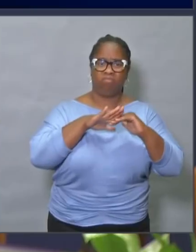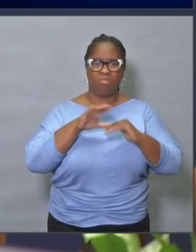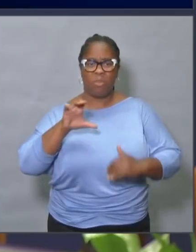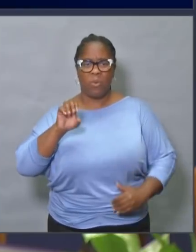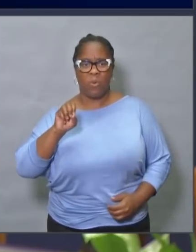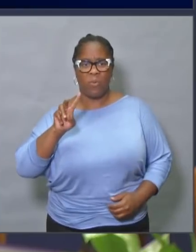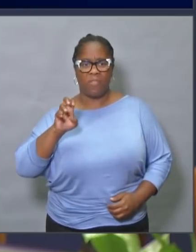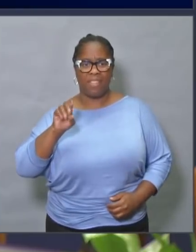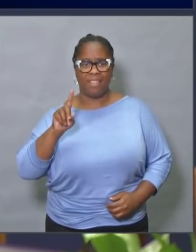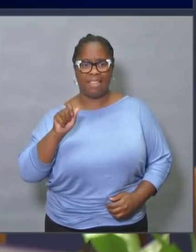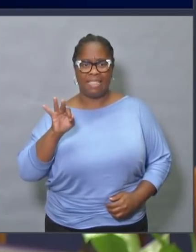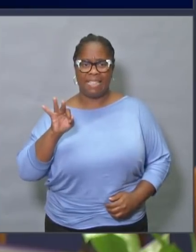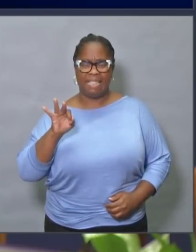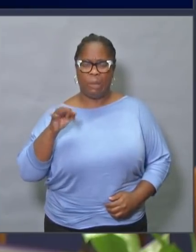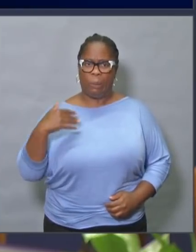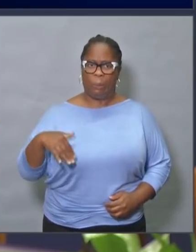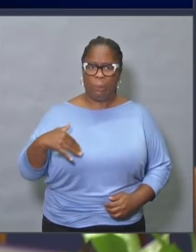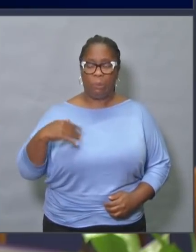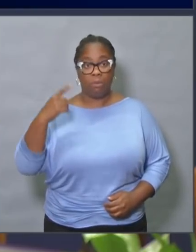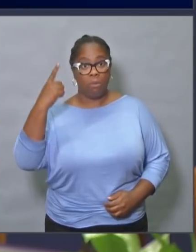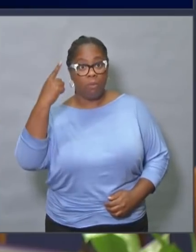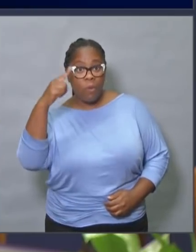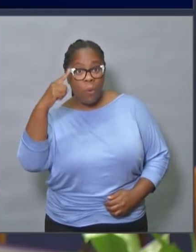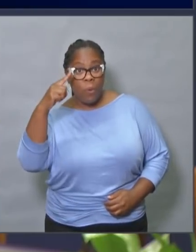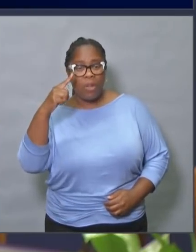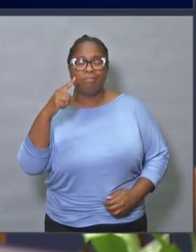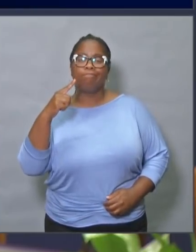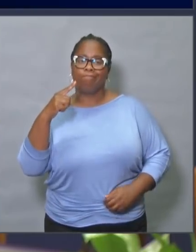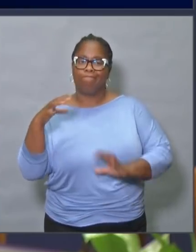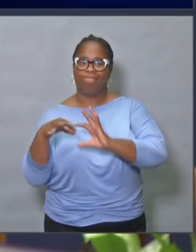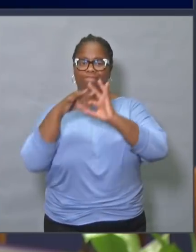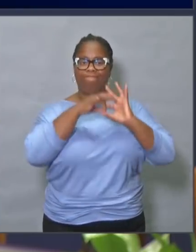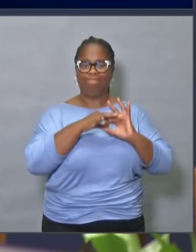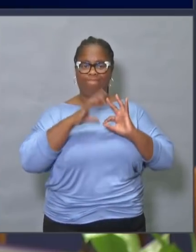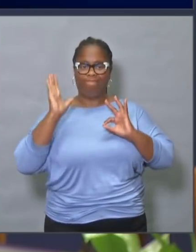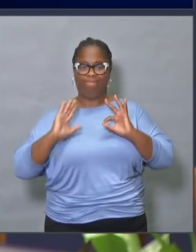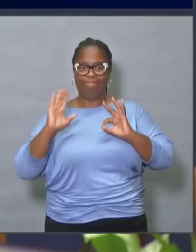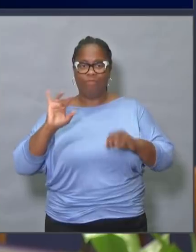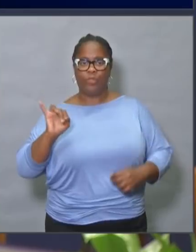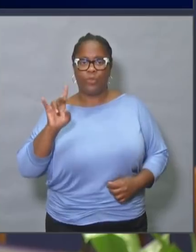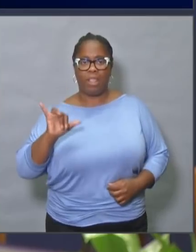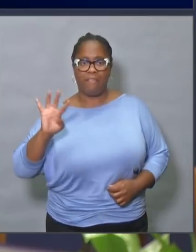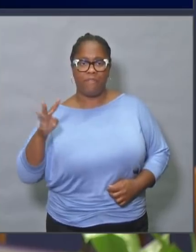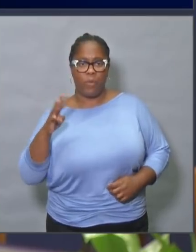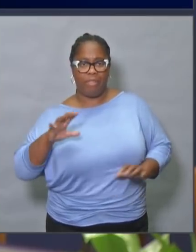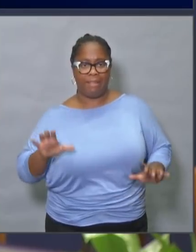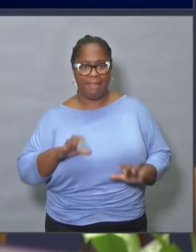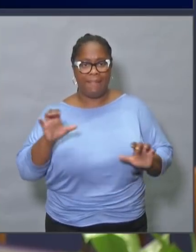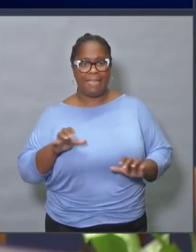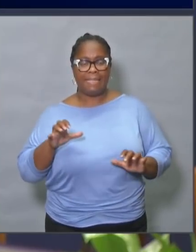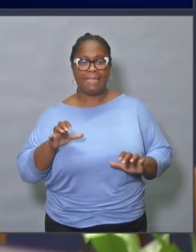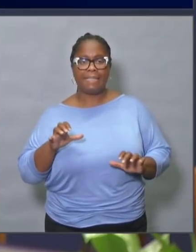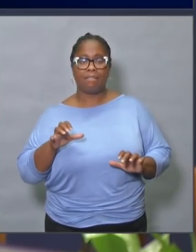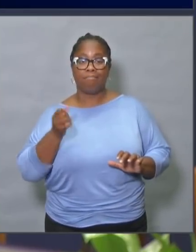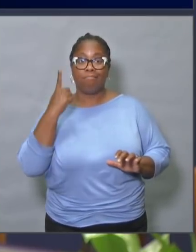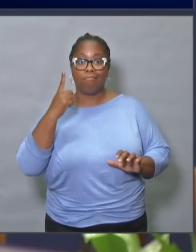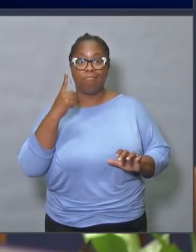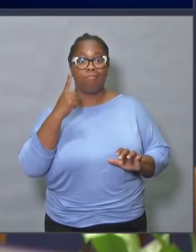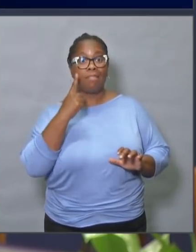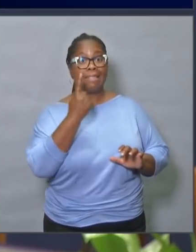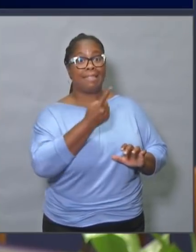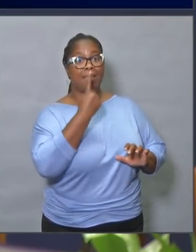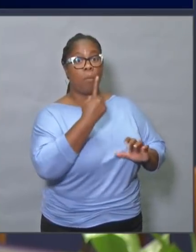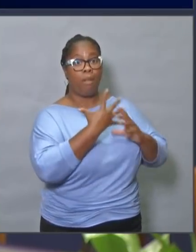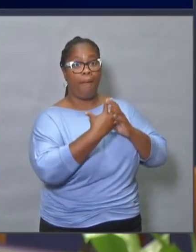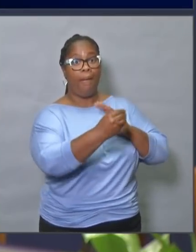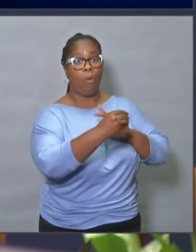COVID-19 are in part connected with the 4th of July activities. It will take approximately 2 to 3 weeks between when someone is